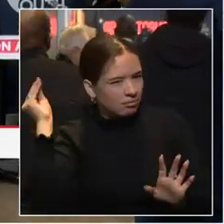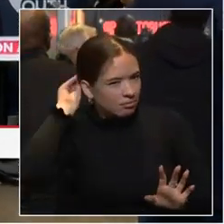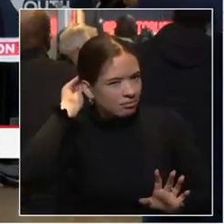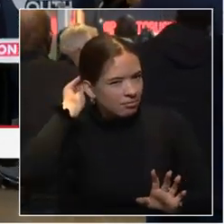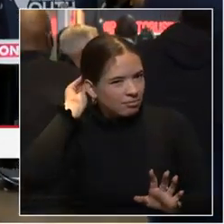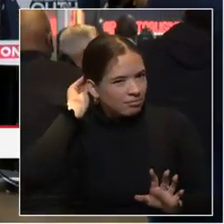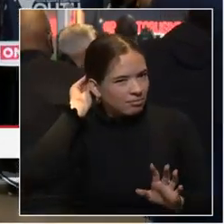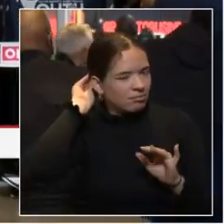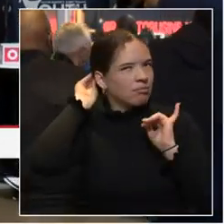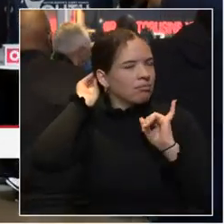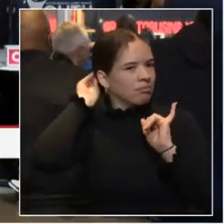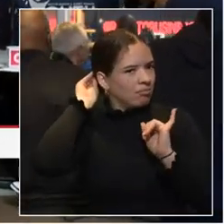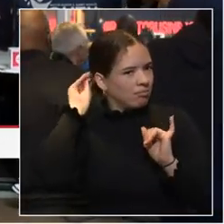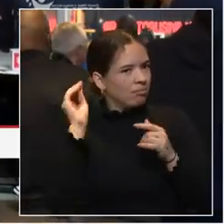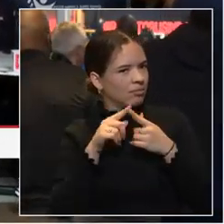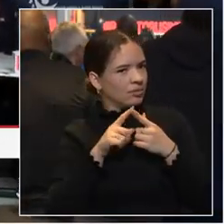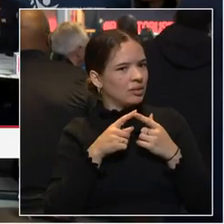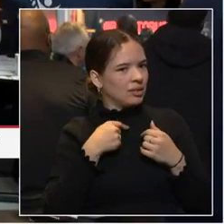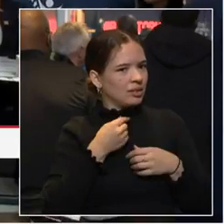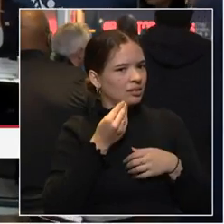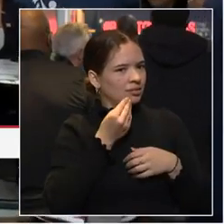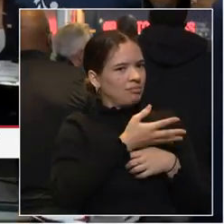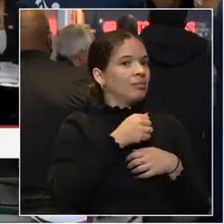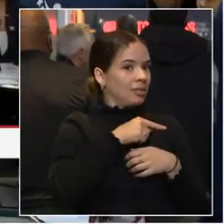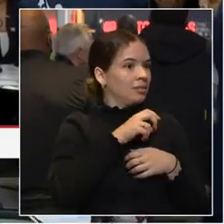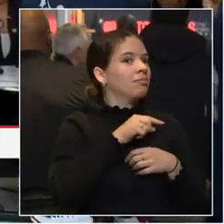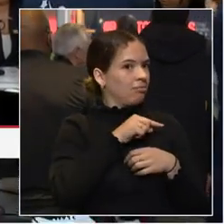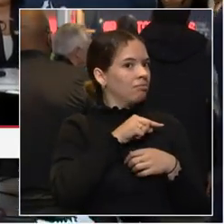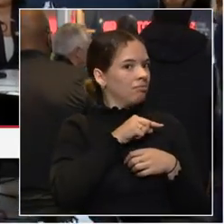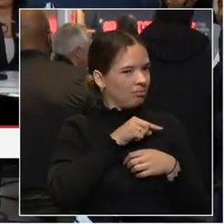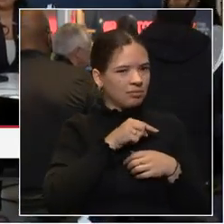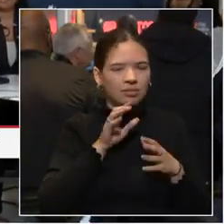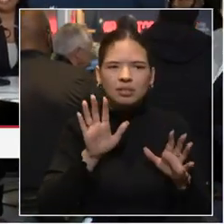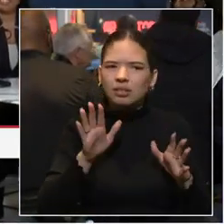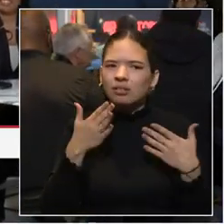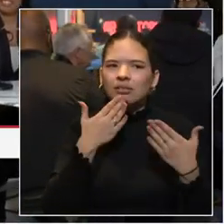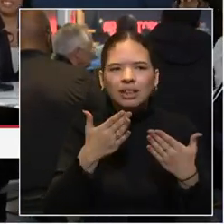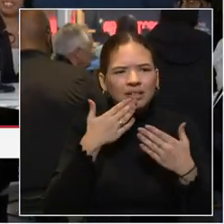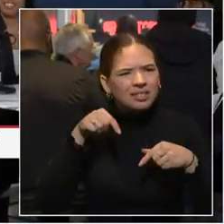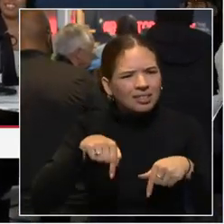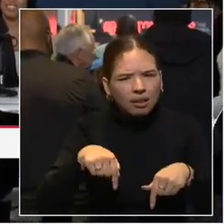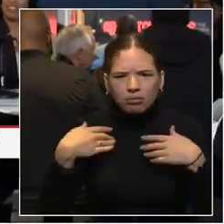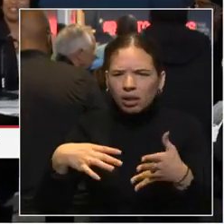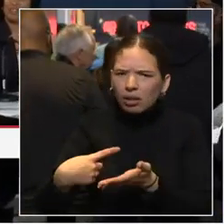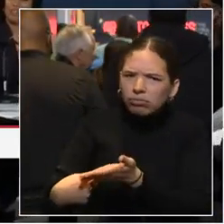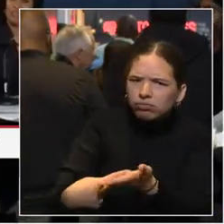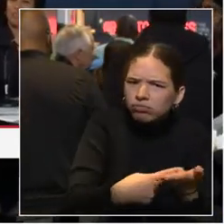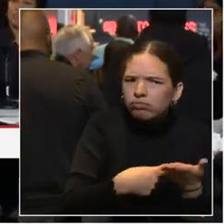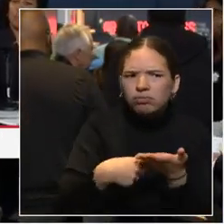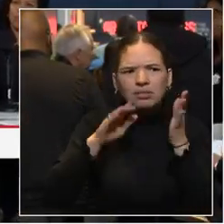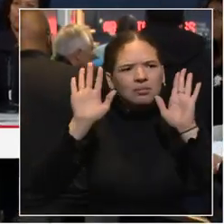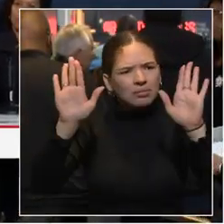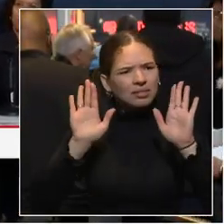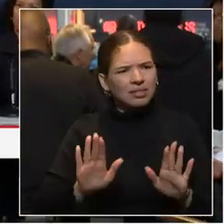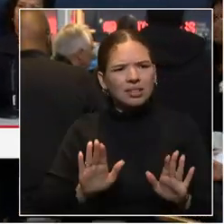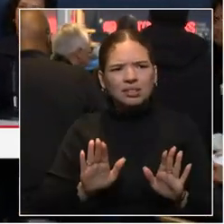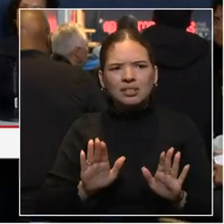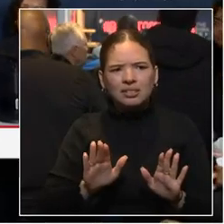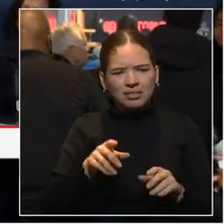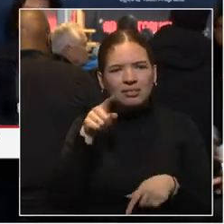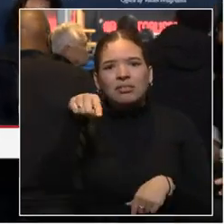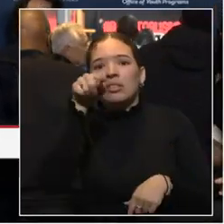you so much. Such an amazing conversation. So much to be said. For everyone who is watching at home, this is